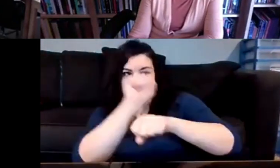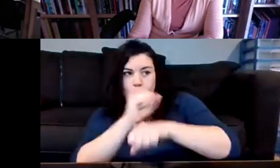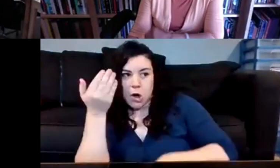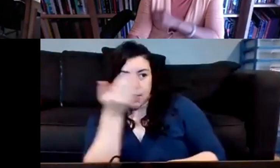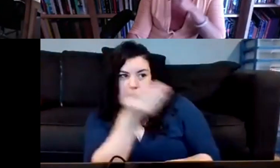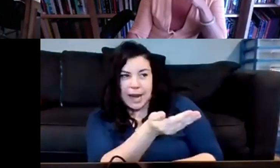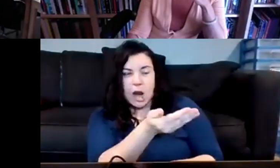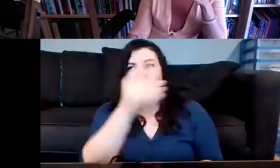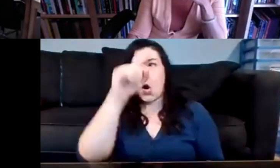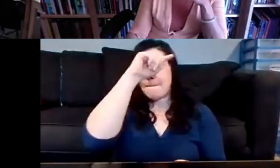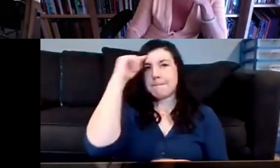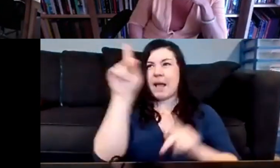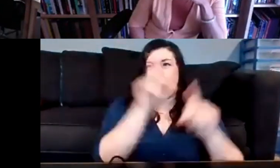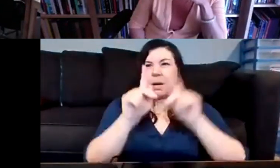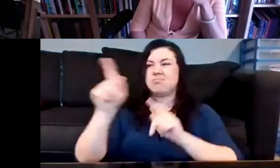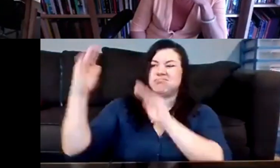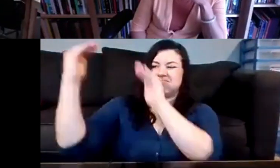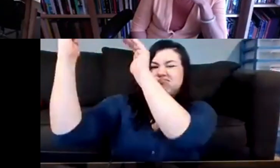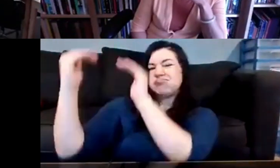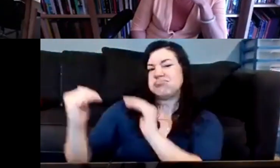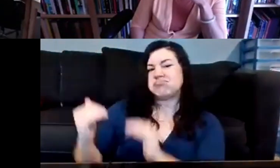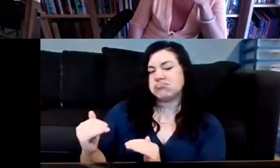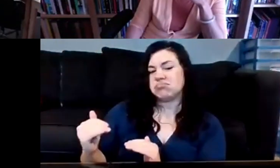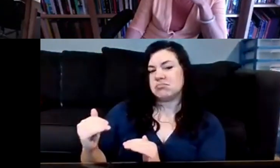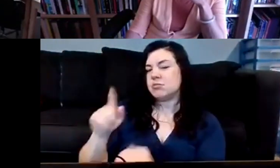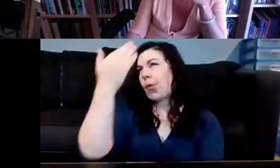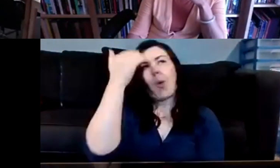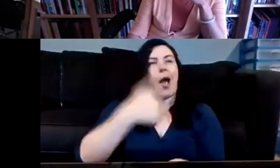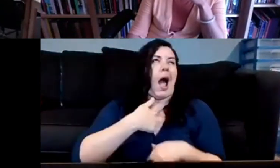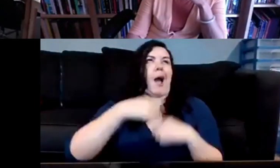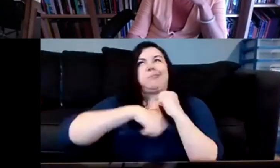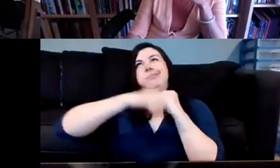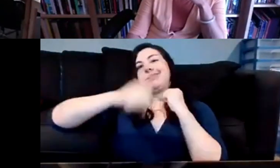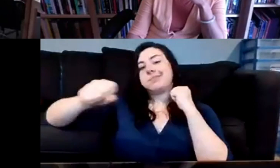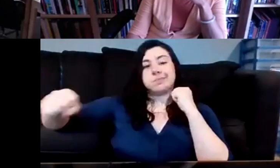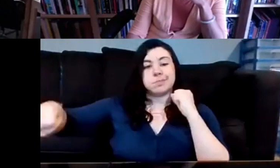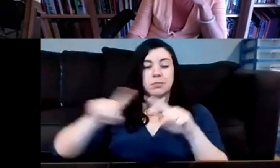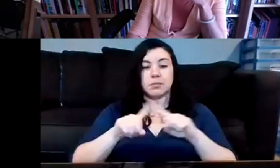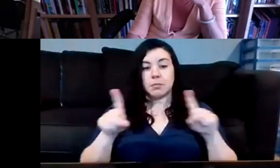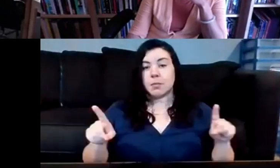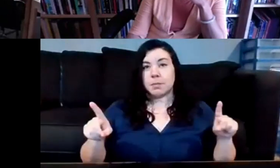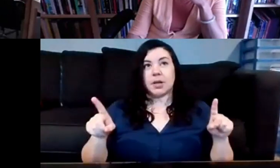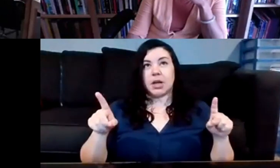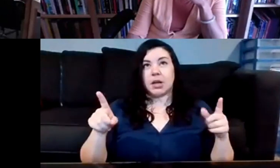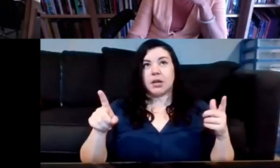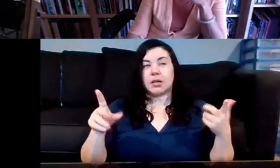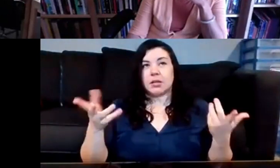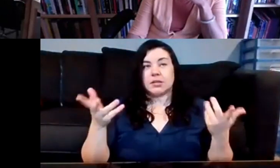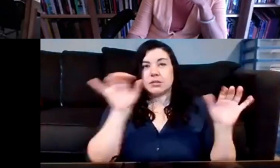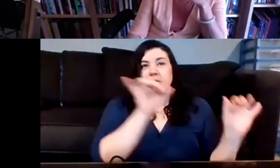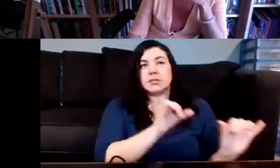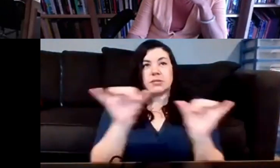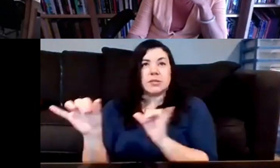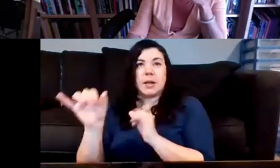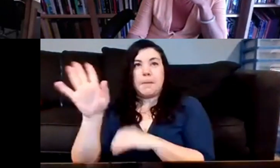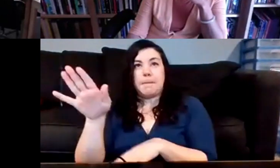people are typically in the lowest positions in these places. I can talk about all of that, but it's to say, because it allows the project of whiteness to